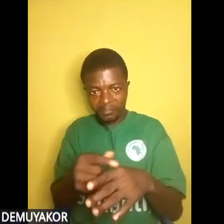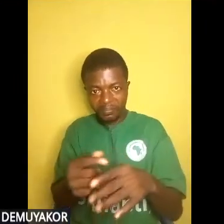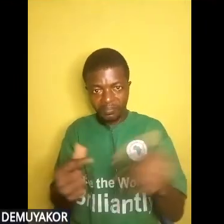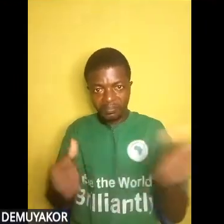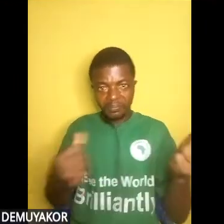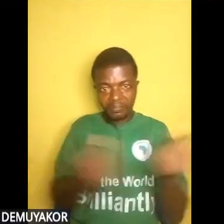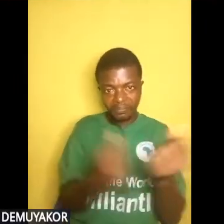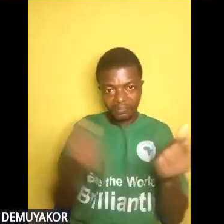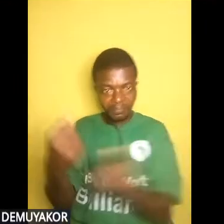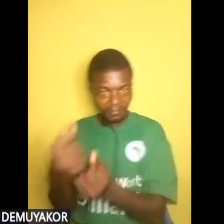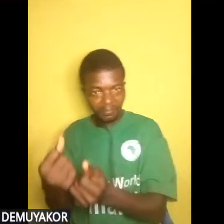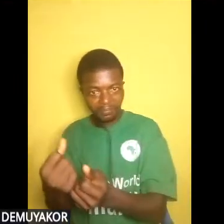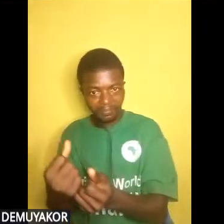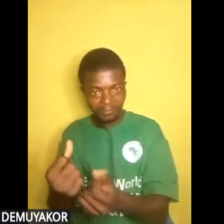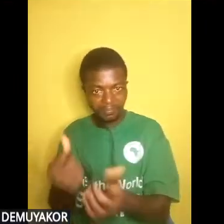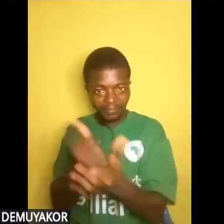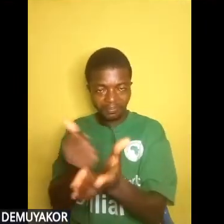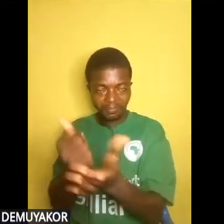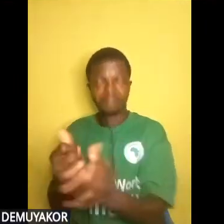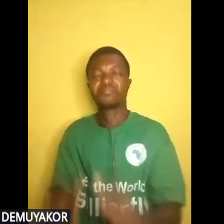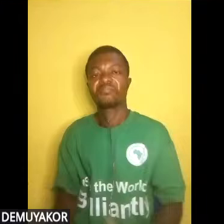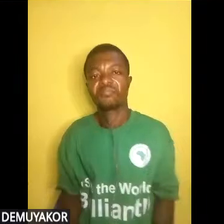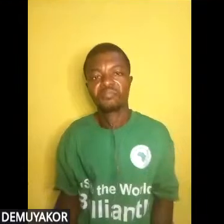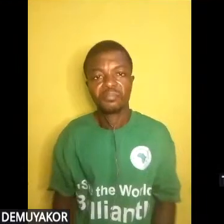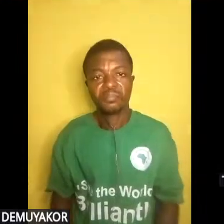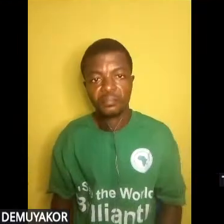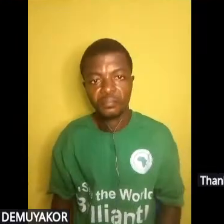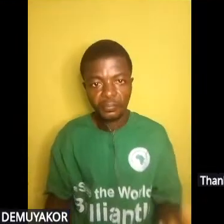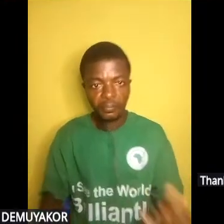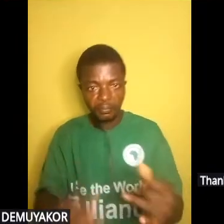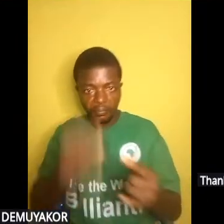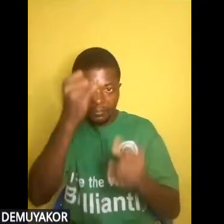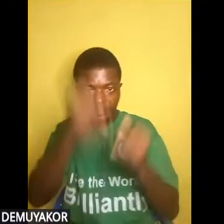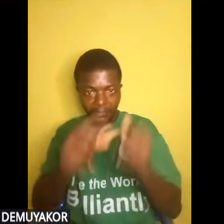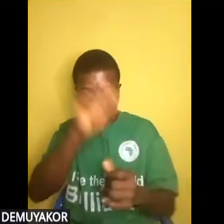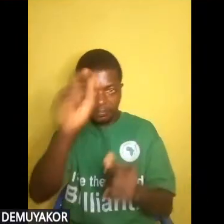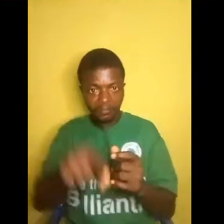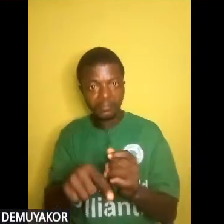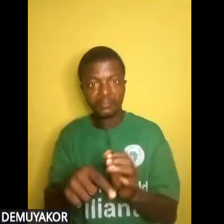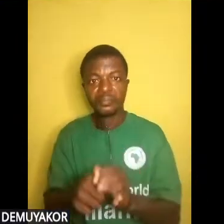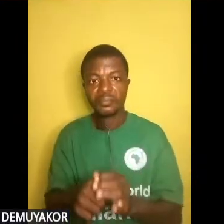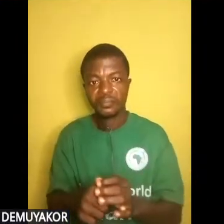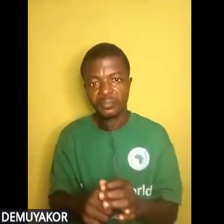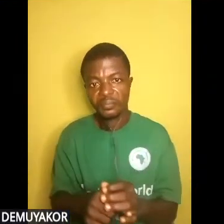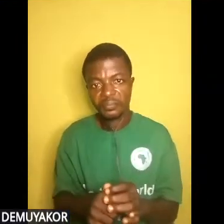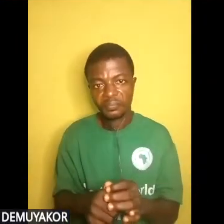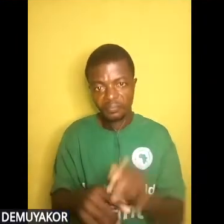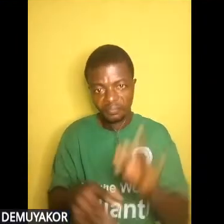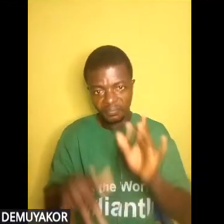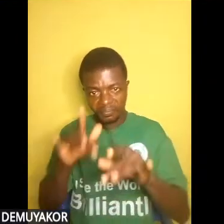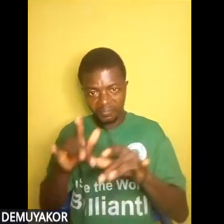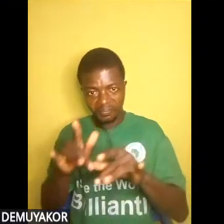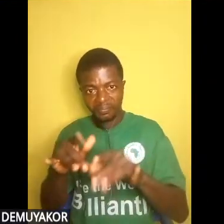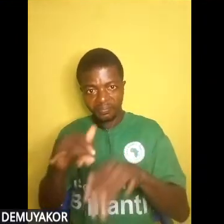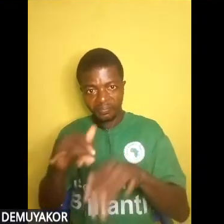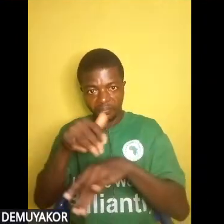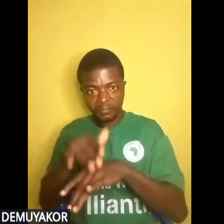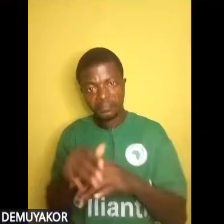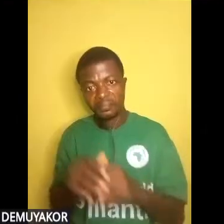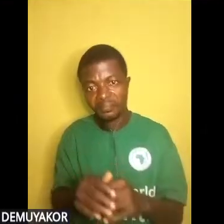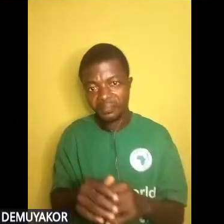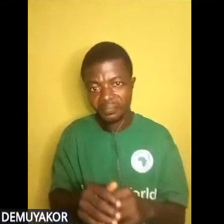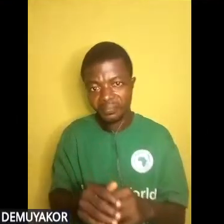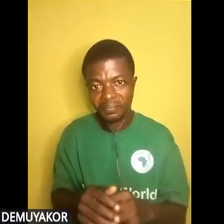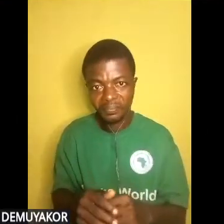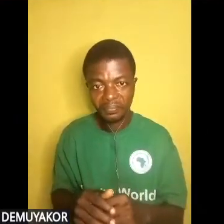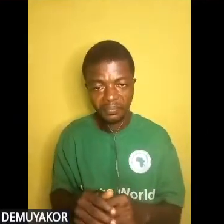Thank you, Nat. All right, so the last question from the chat box now, from Al Hassan, and it